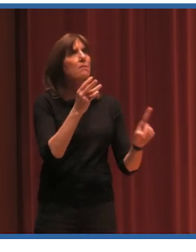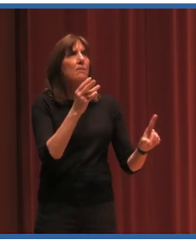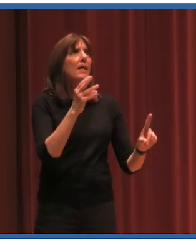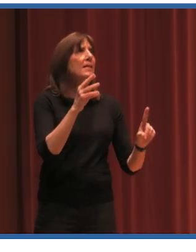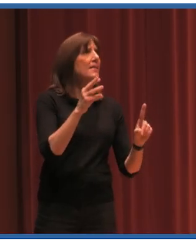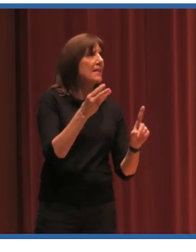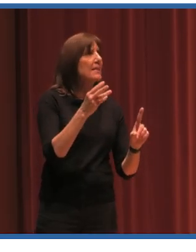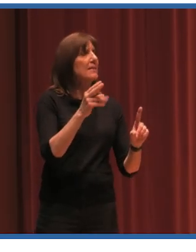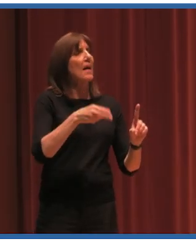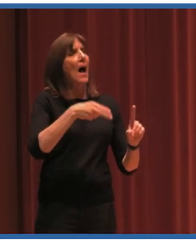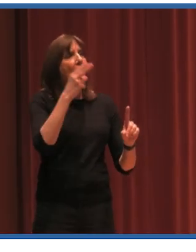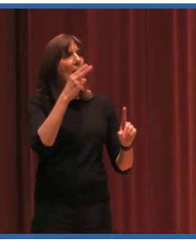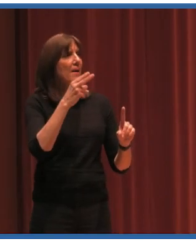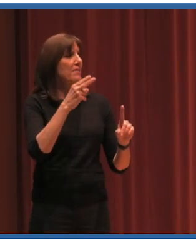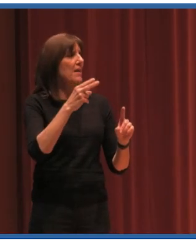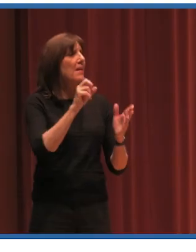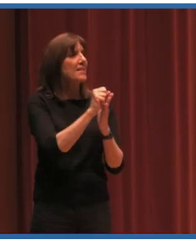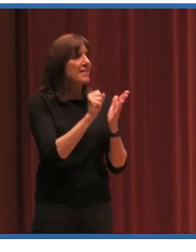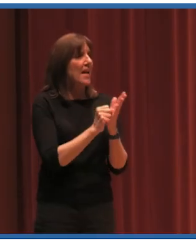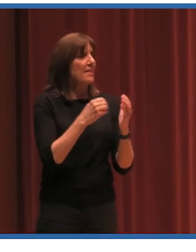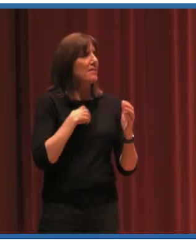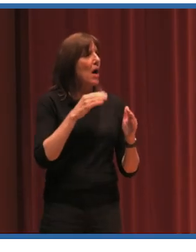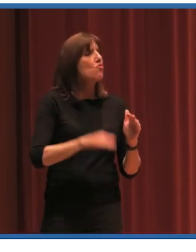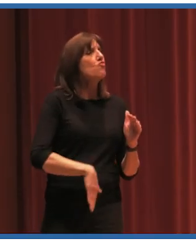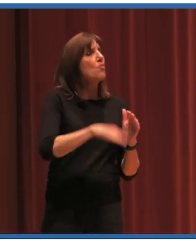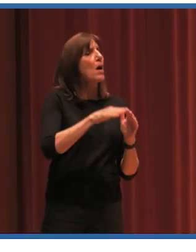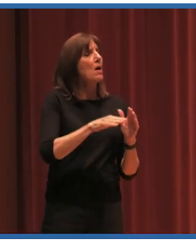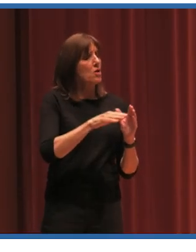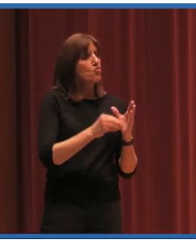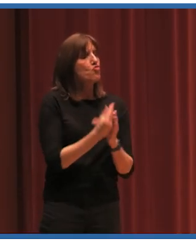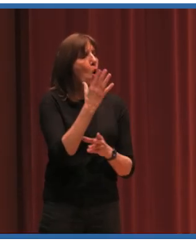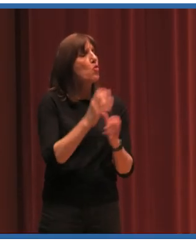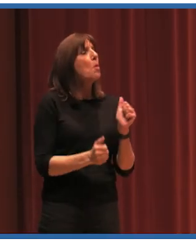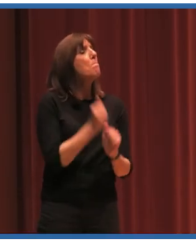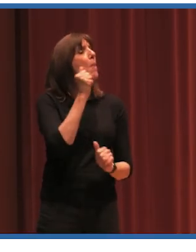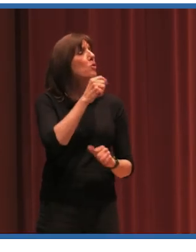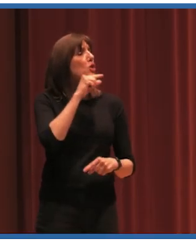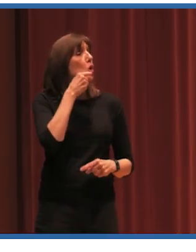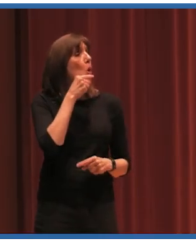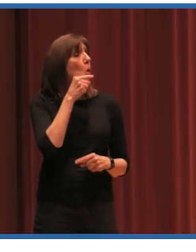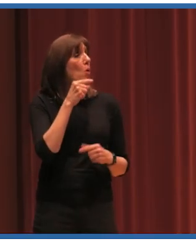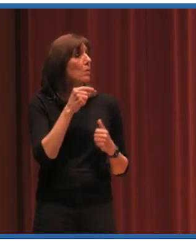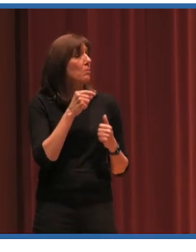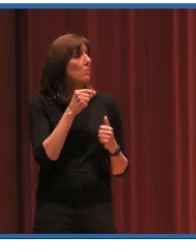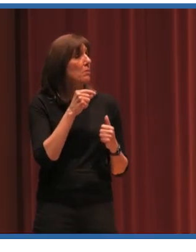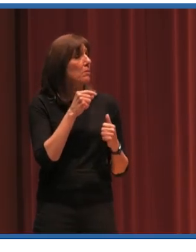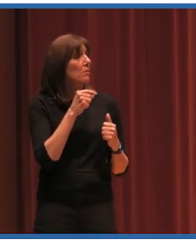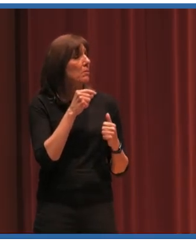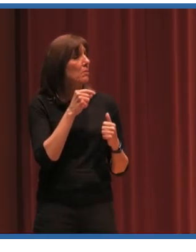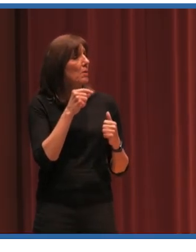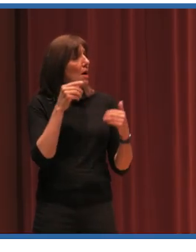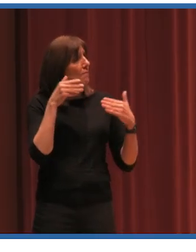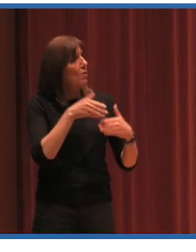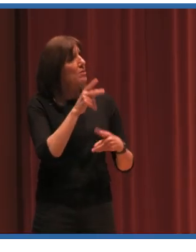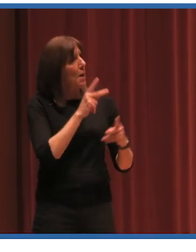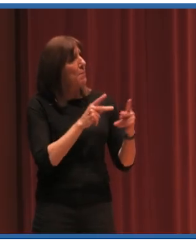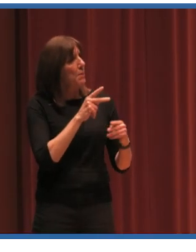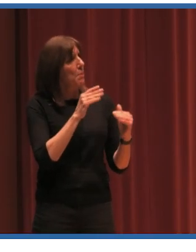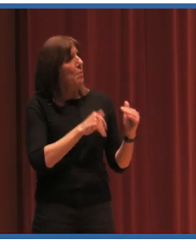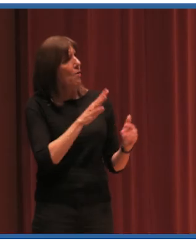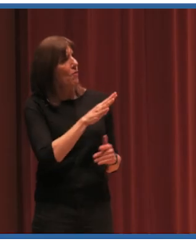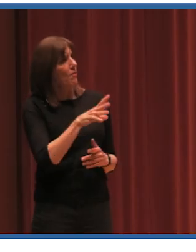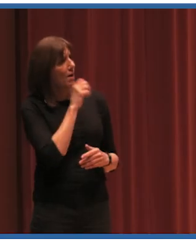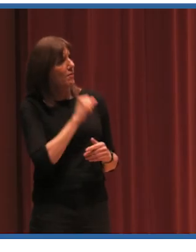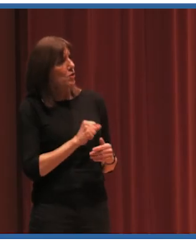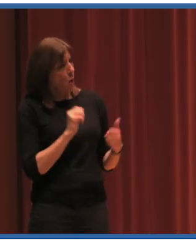states that raised the most corn were higher in people under the age of 45, and it was centered on Iowa. Bloomberg has